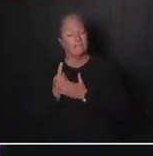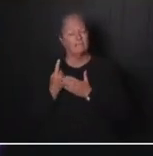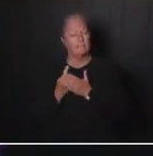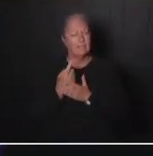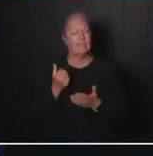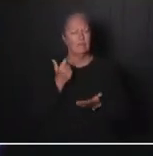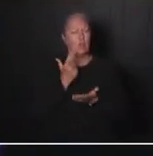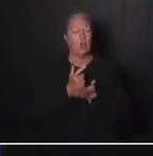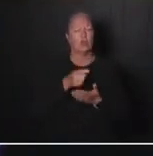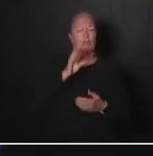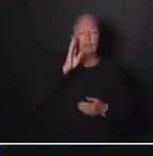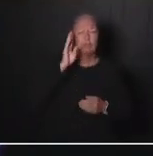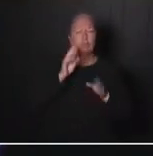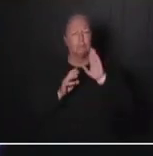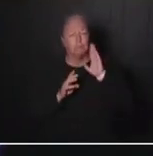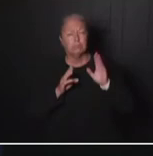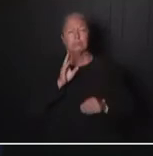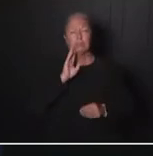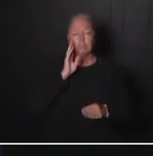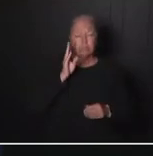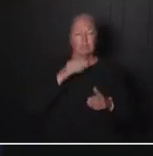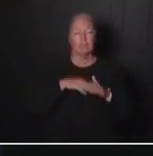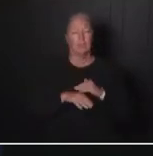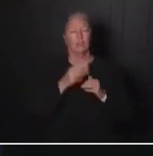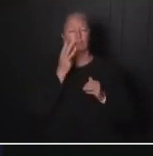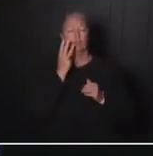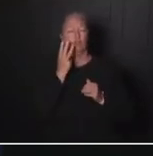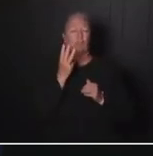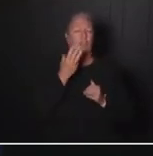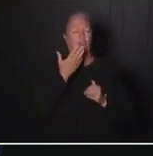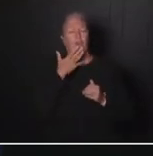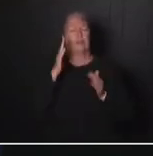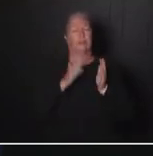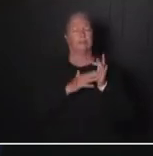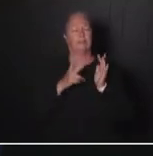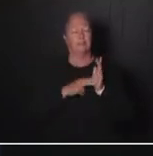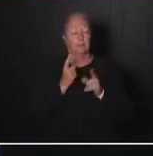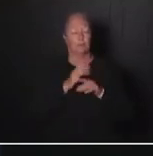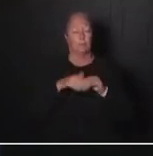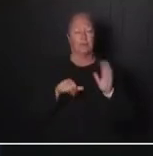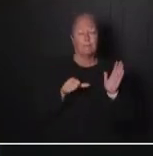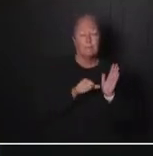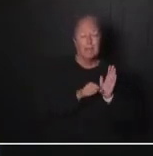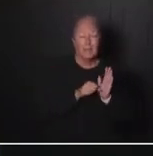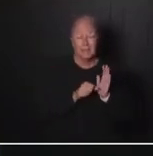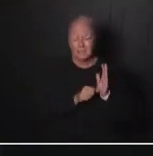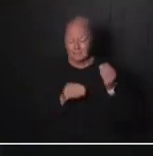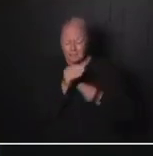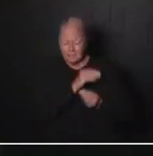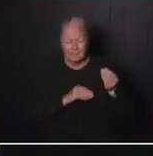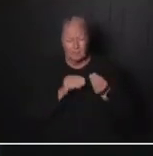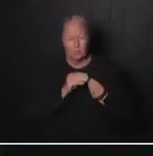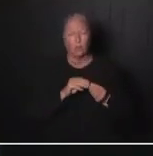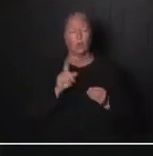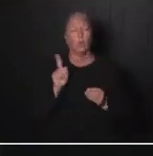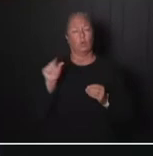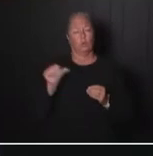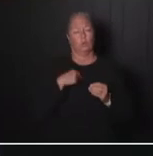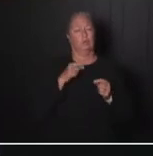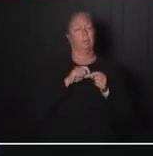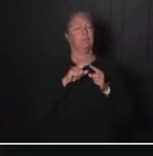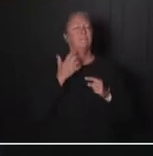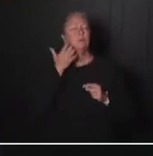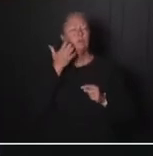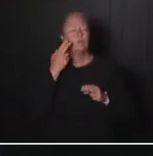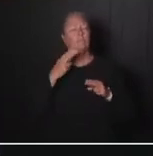packed and produced into 3 hot minutes. We've had discussion about the economy, about what kind of country we should be, about